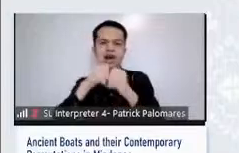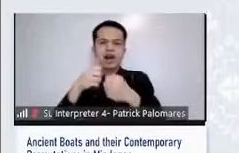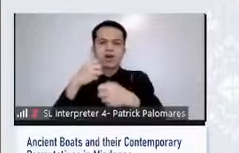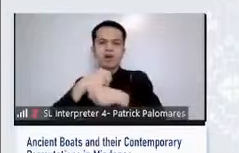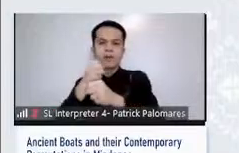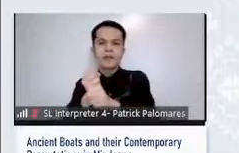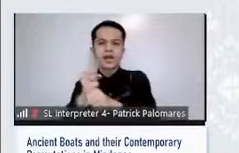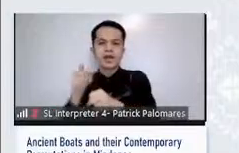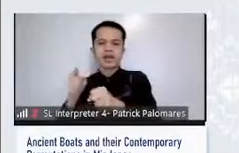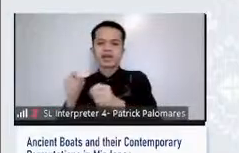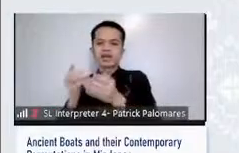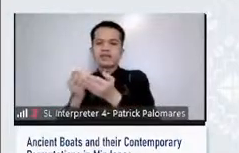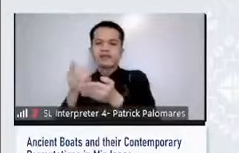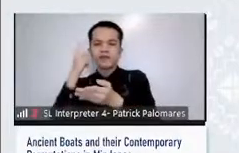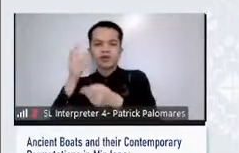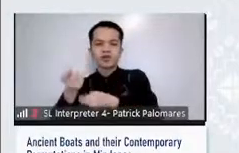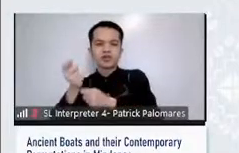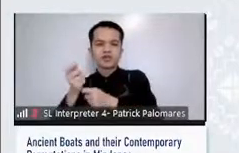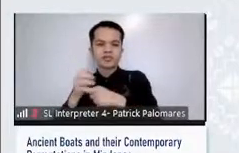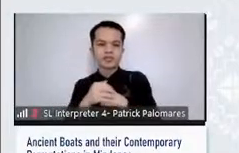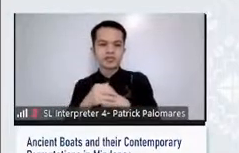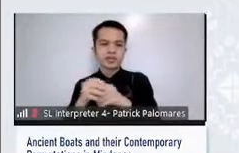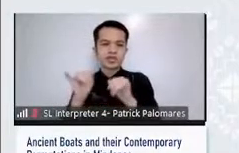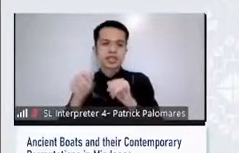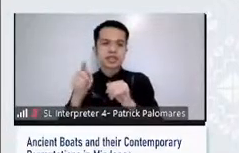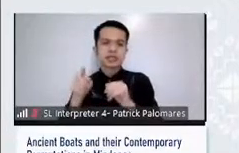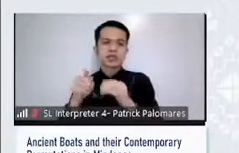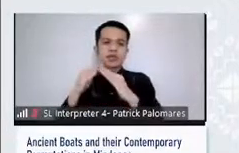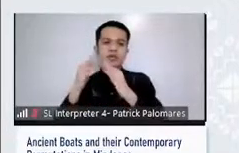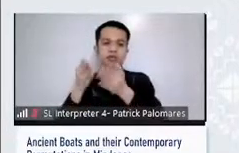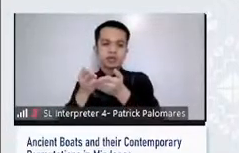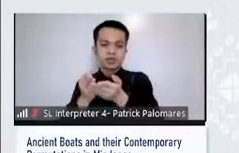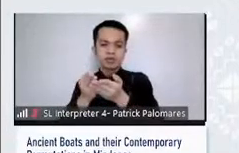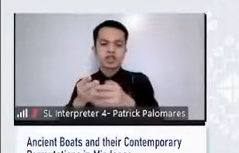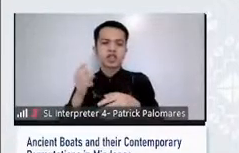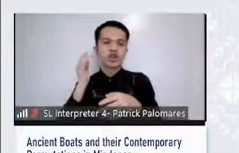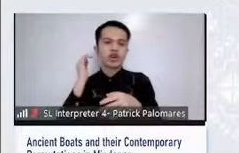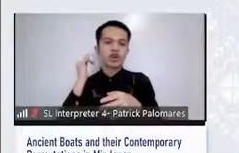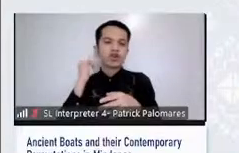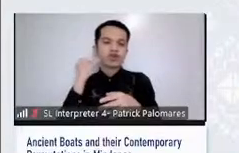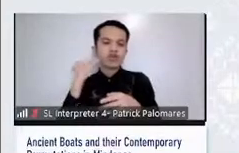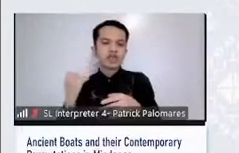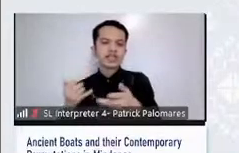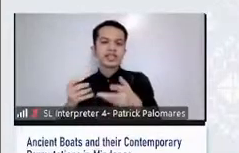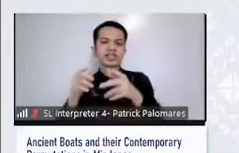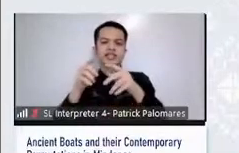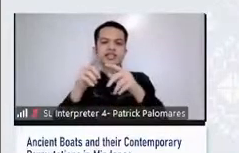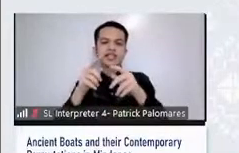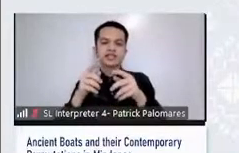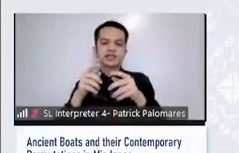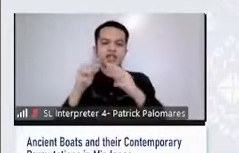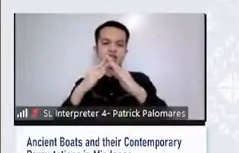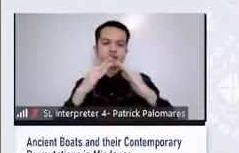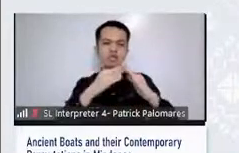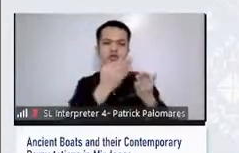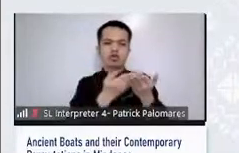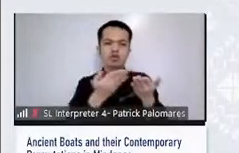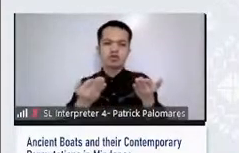They regard their houseboats, fishing boats, jewelry, and household objects as their